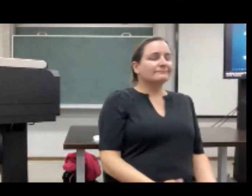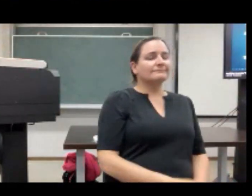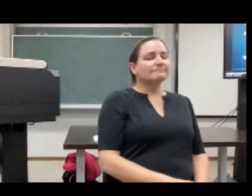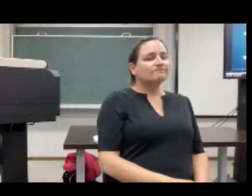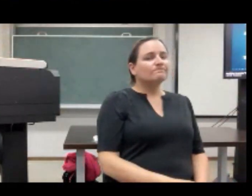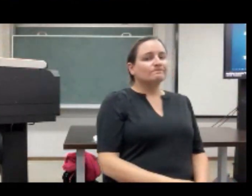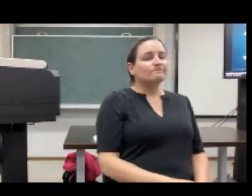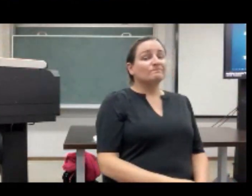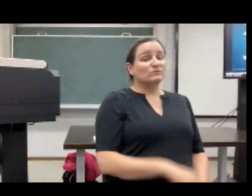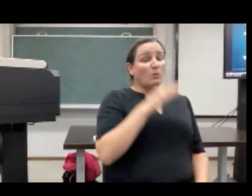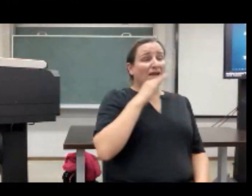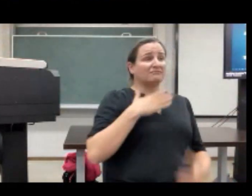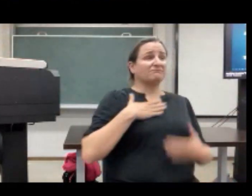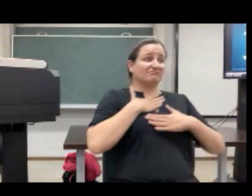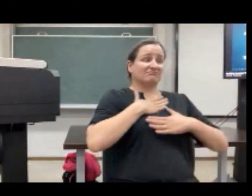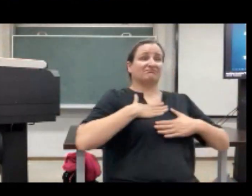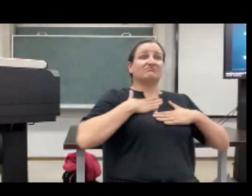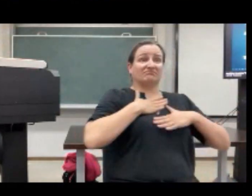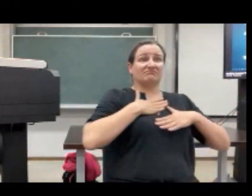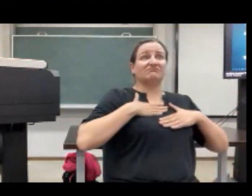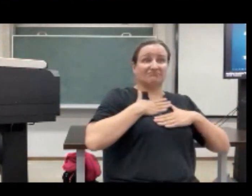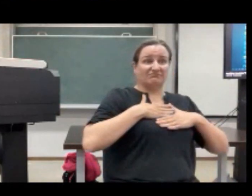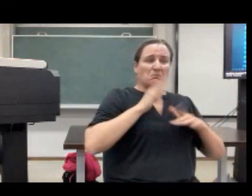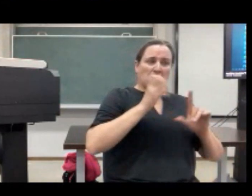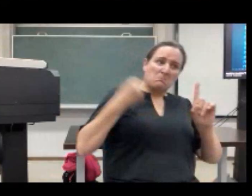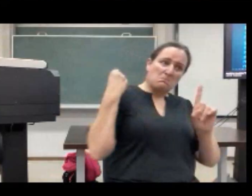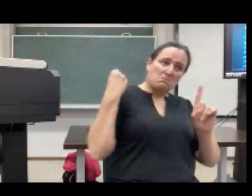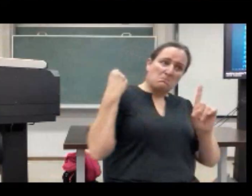really a pretty dramatic effect.